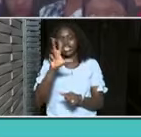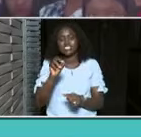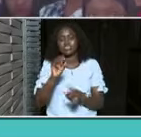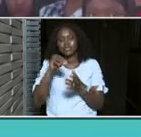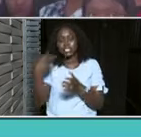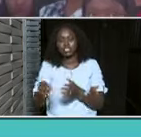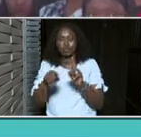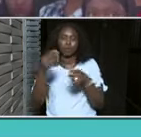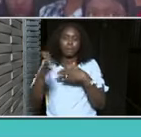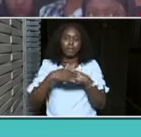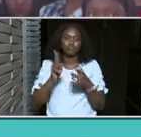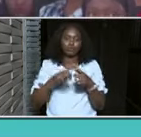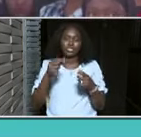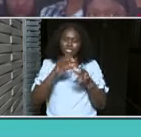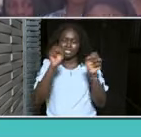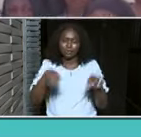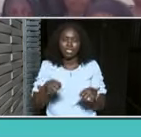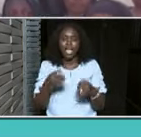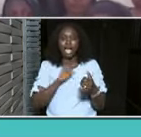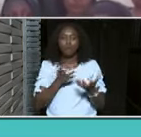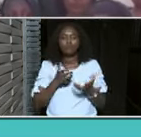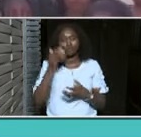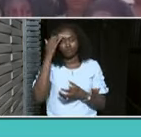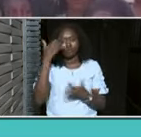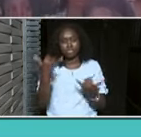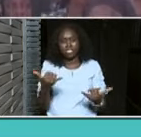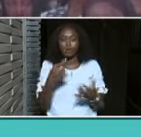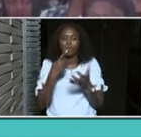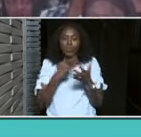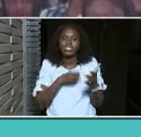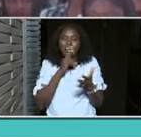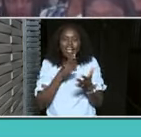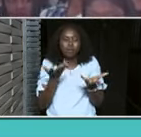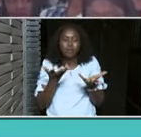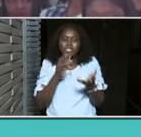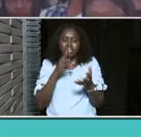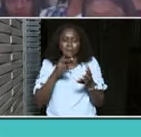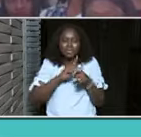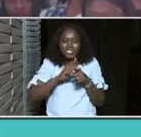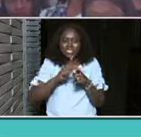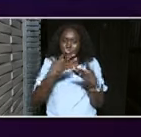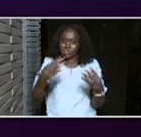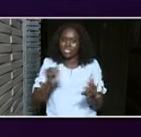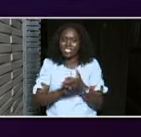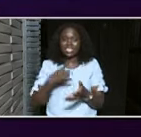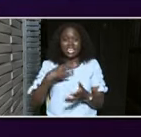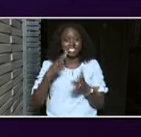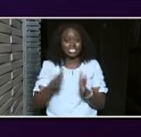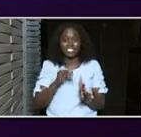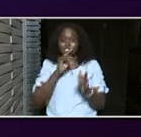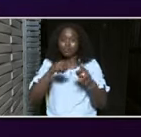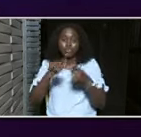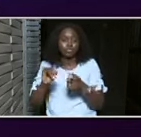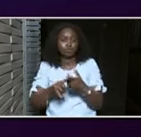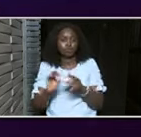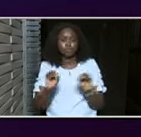back into them. So I want to know now, what are the practical solutions that the candidate is going to put in place? Because he said